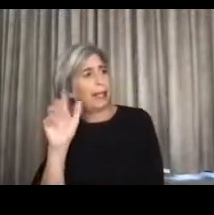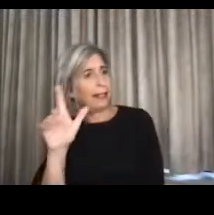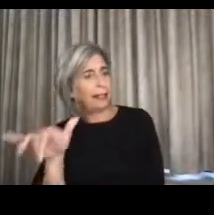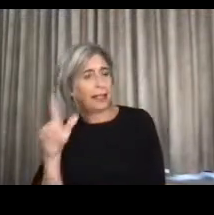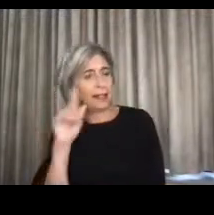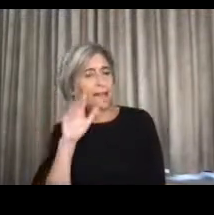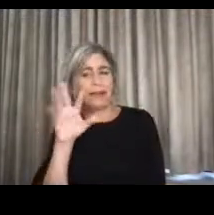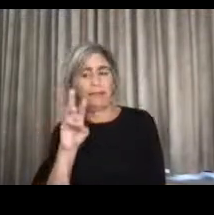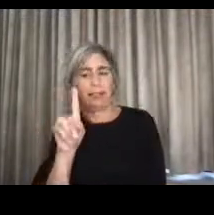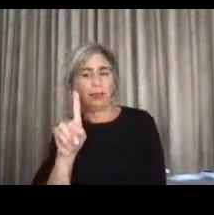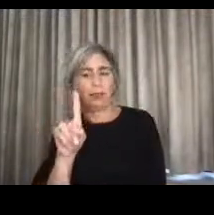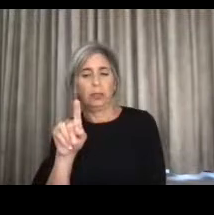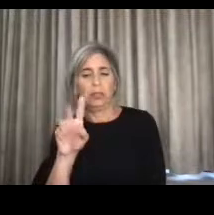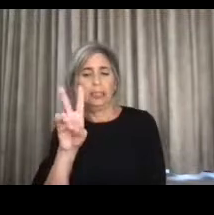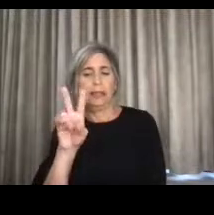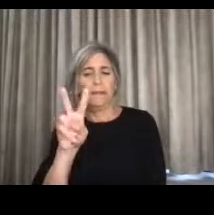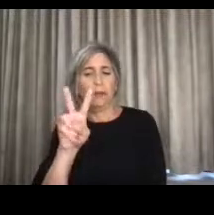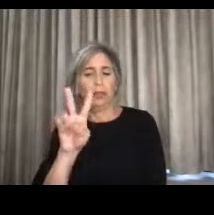number is